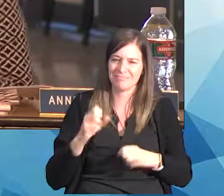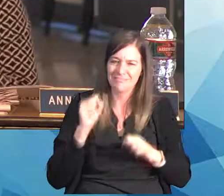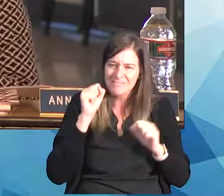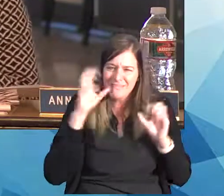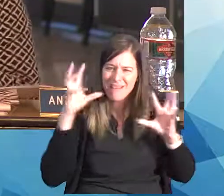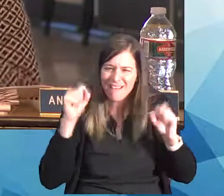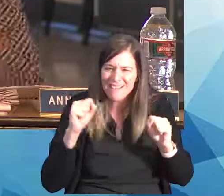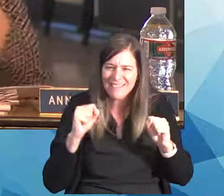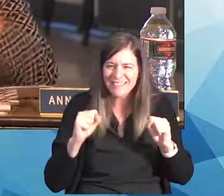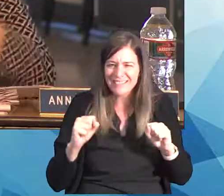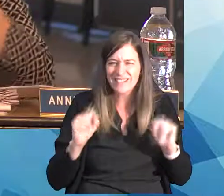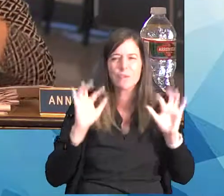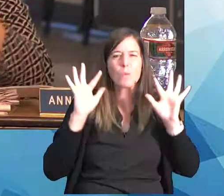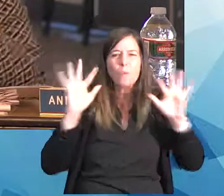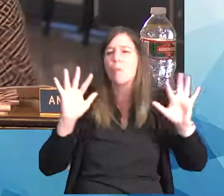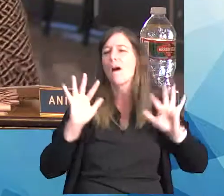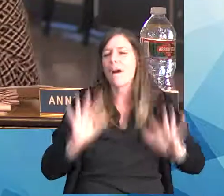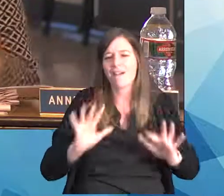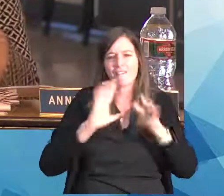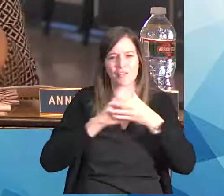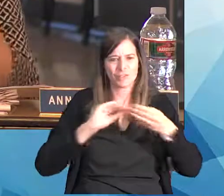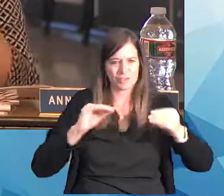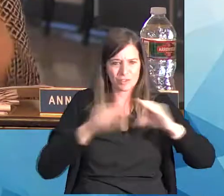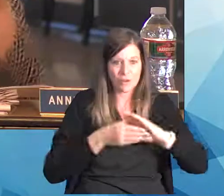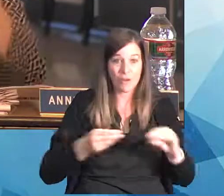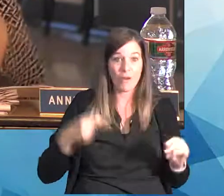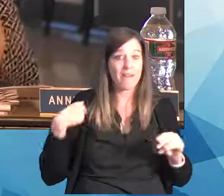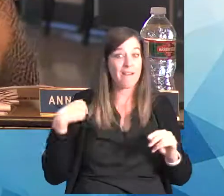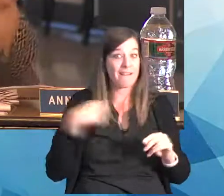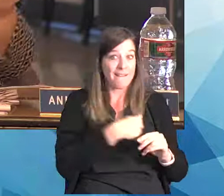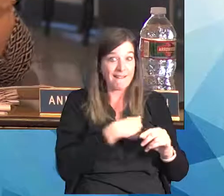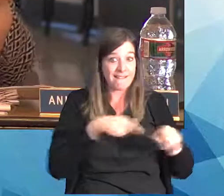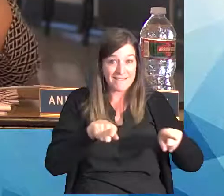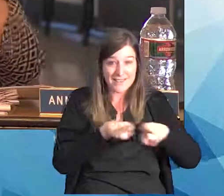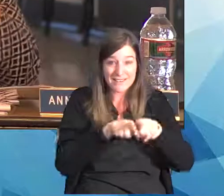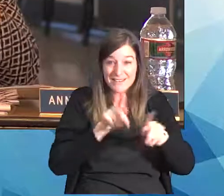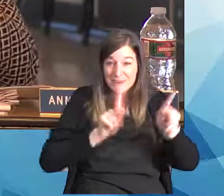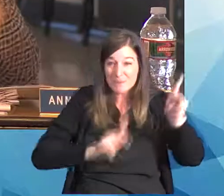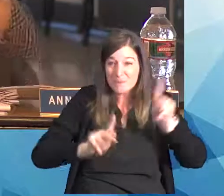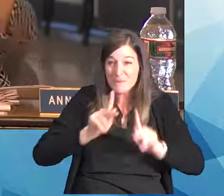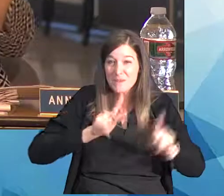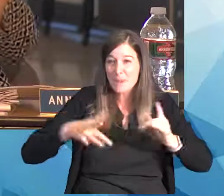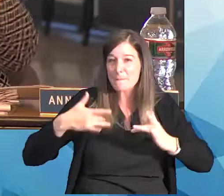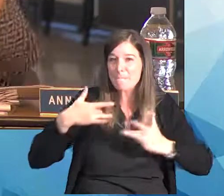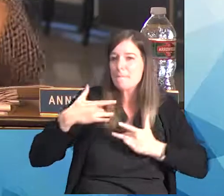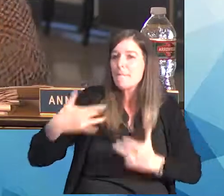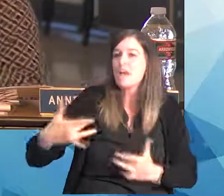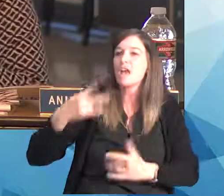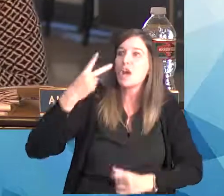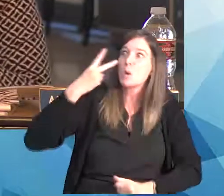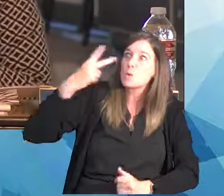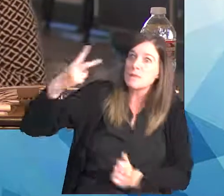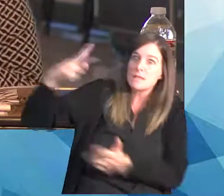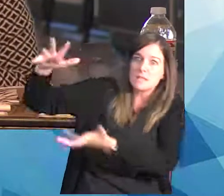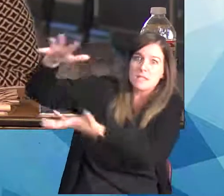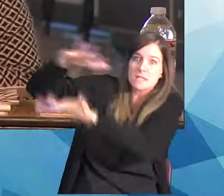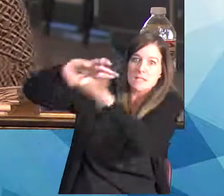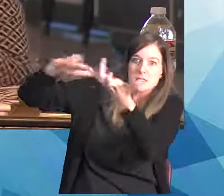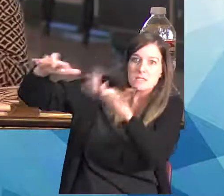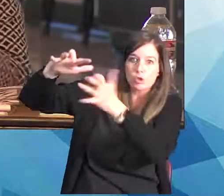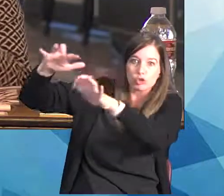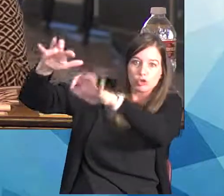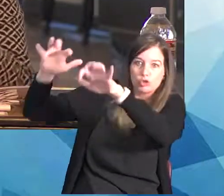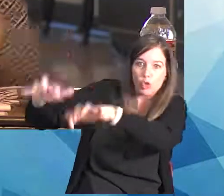know, us as people, typically when we see trouble coming, the storm coming, we